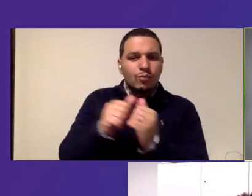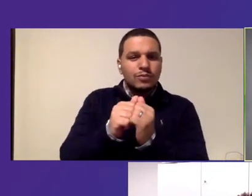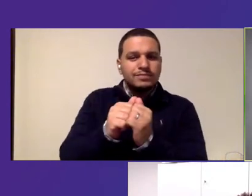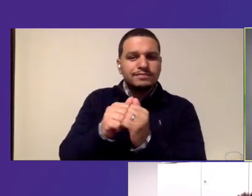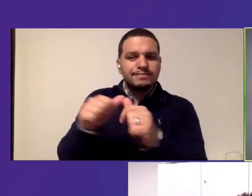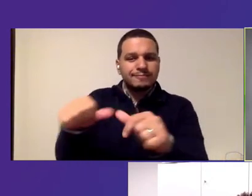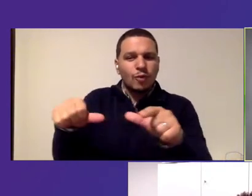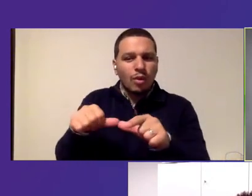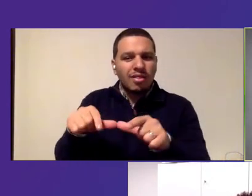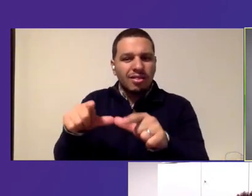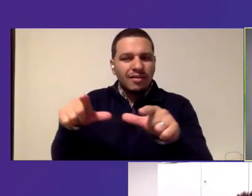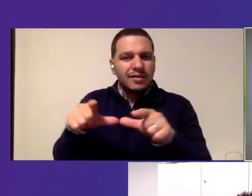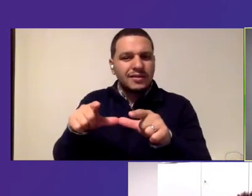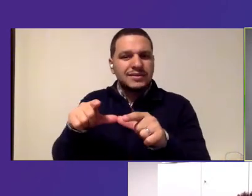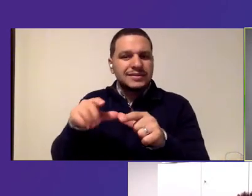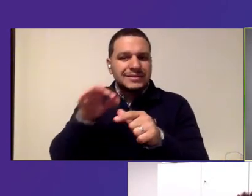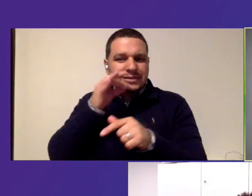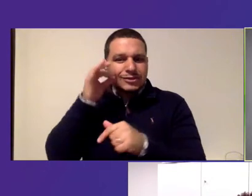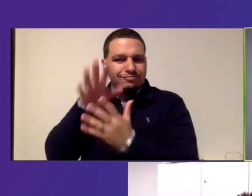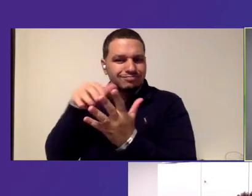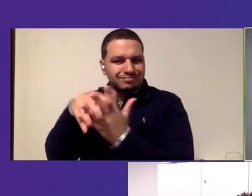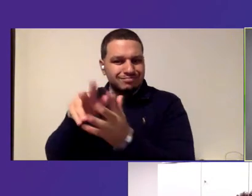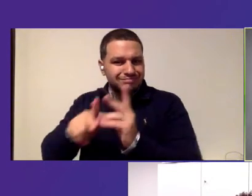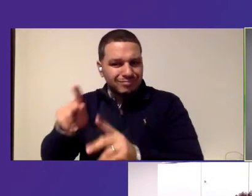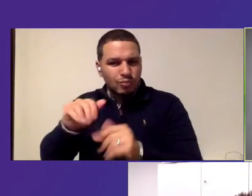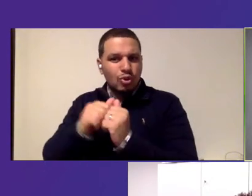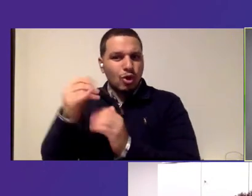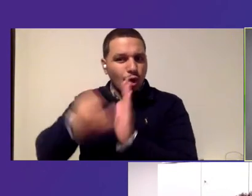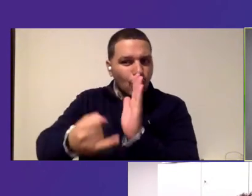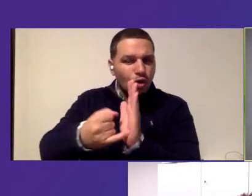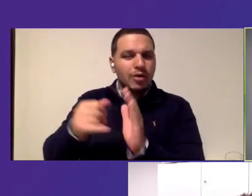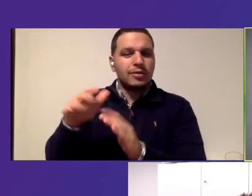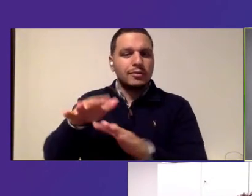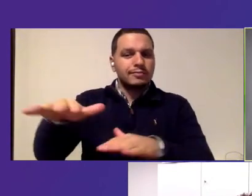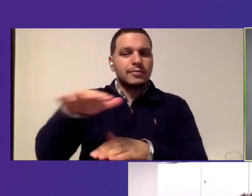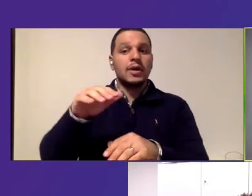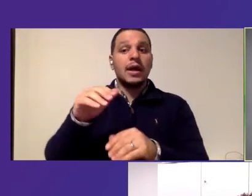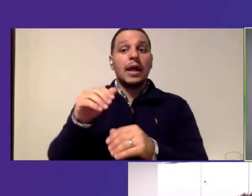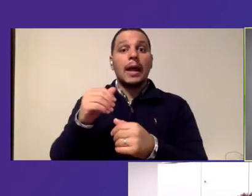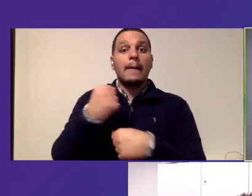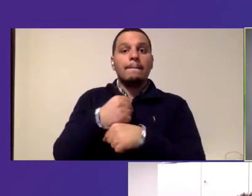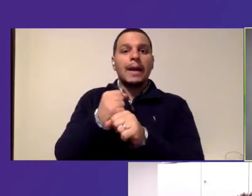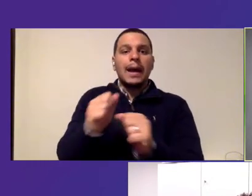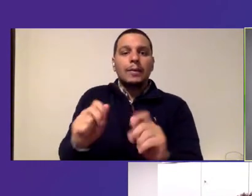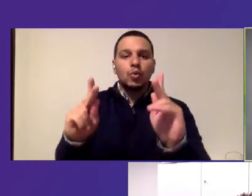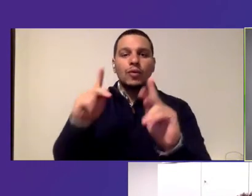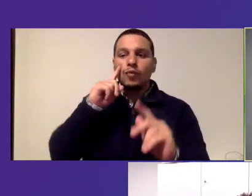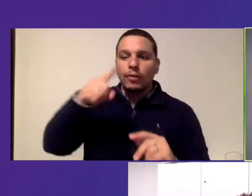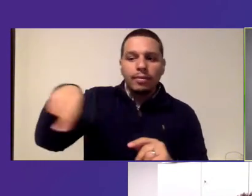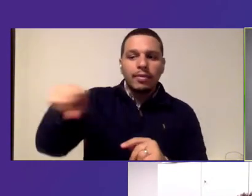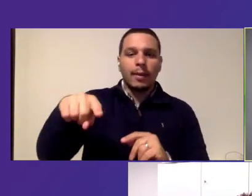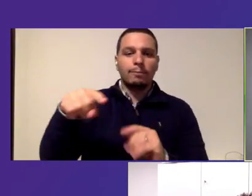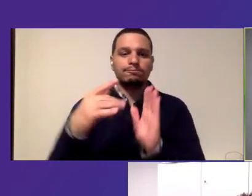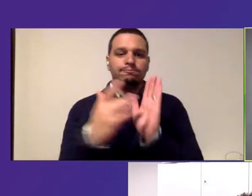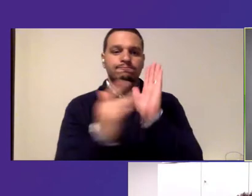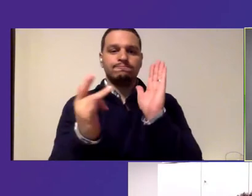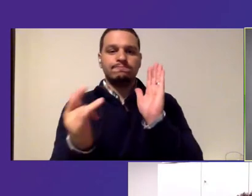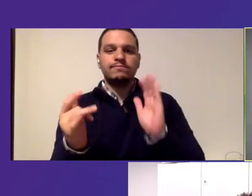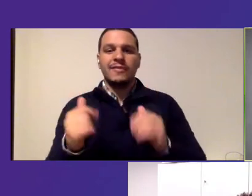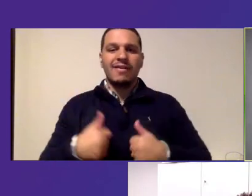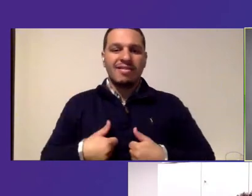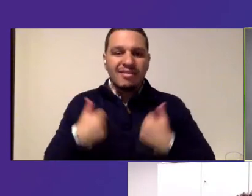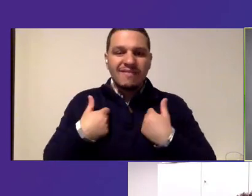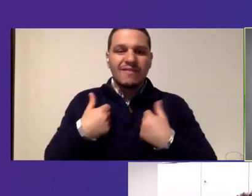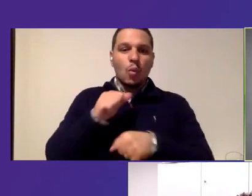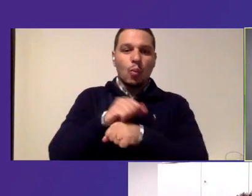and First Nations artists and organizations, and to create intentional opportunities for them to live and